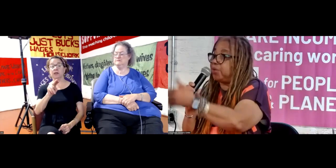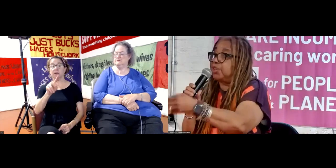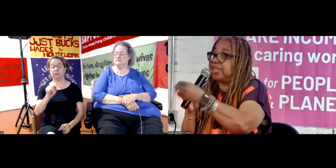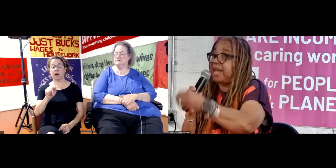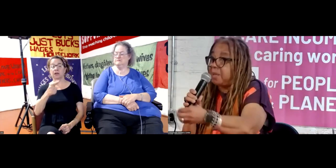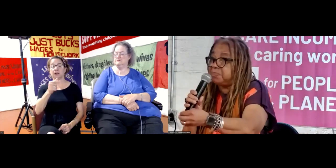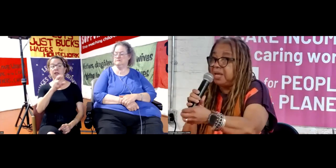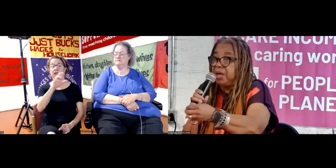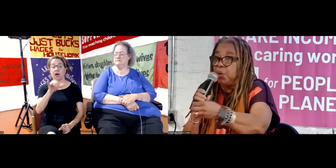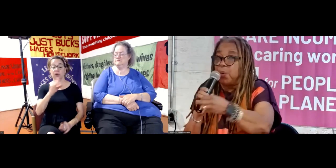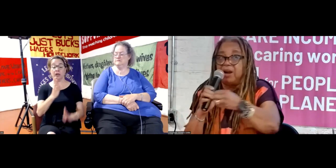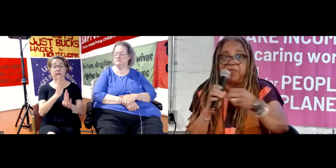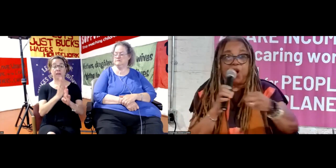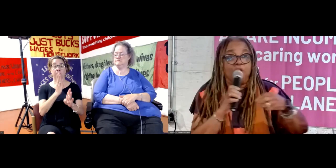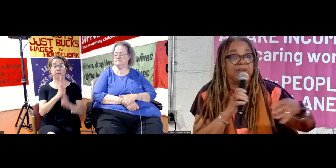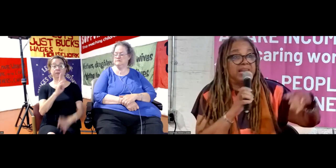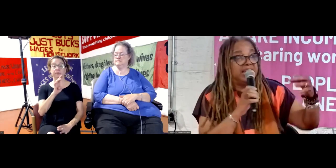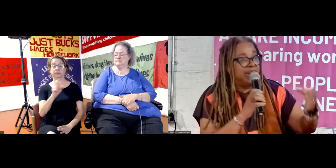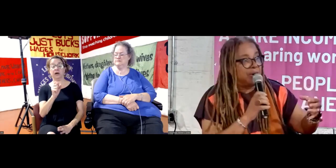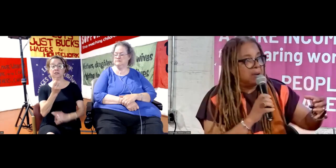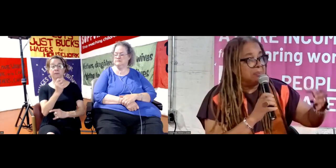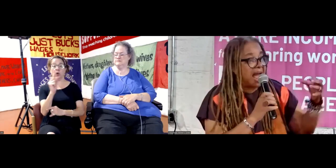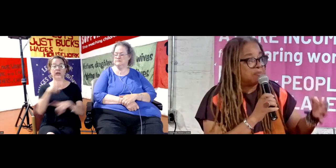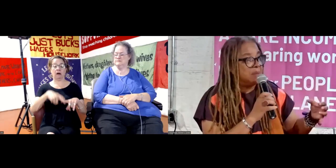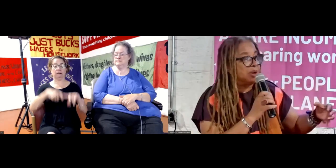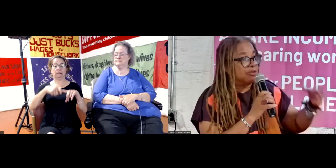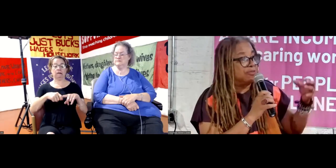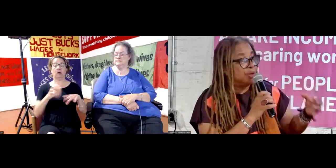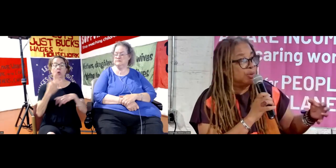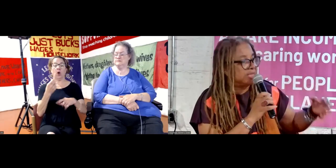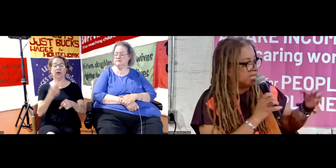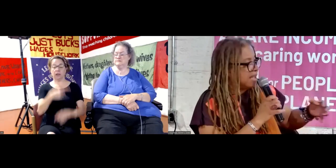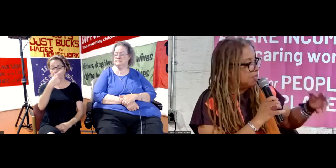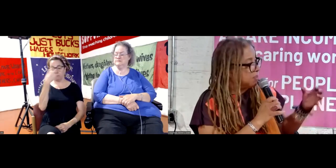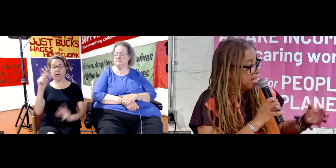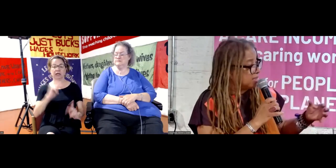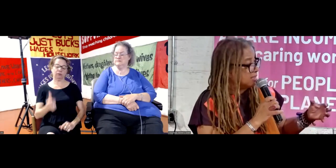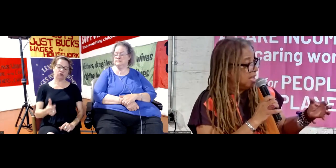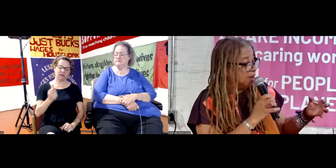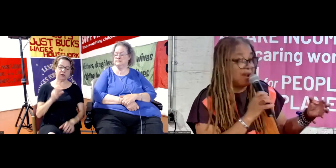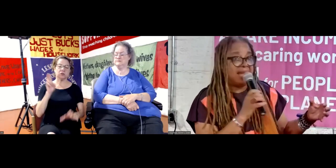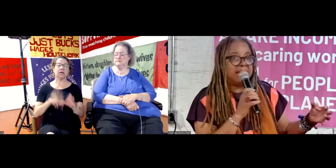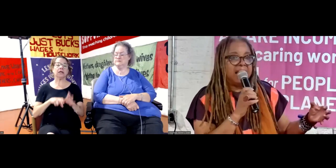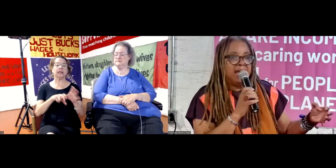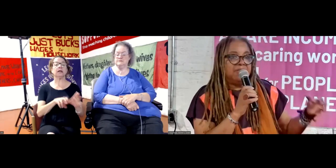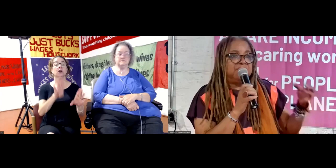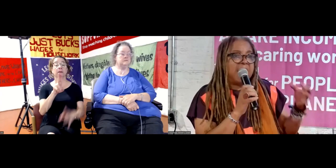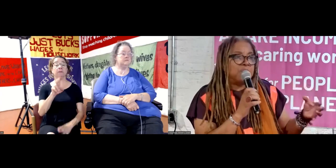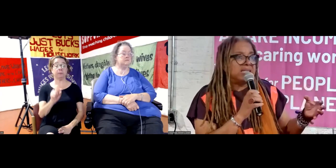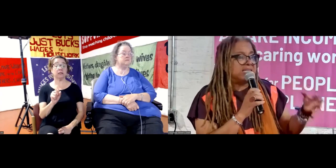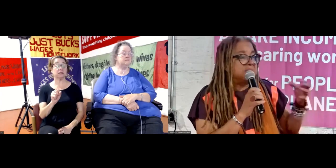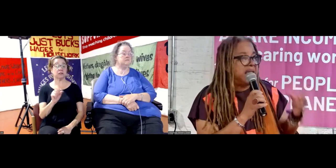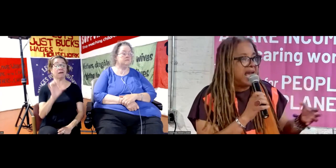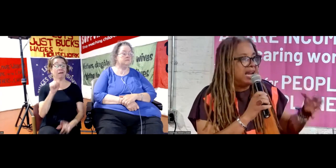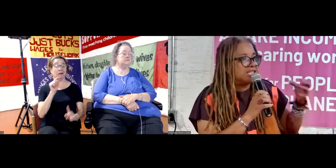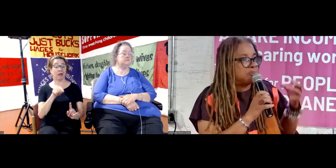that, you could look it up, where for over a year, Black people refused to take the bus, right? That